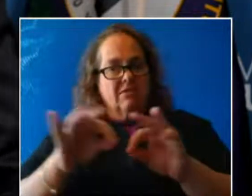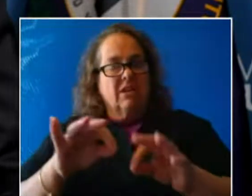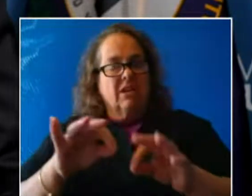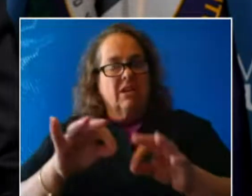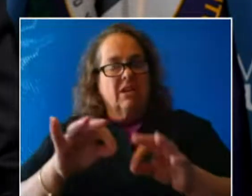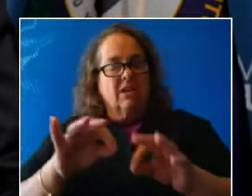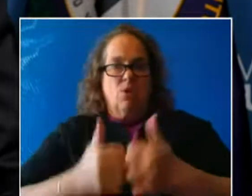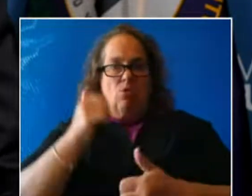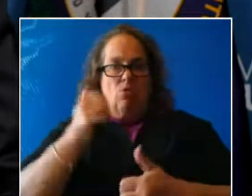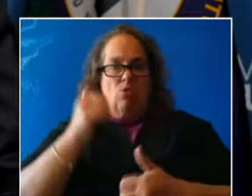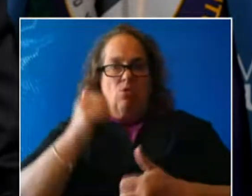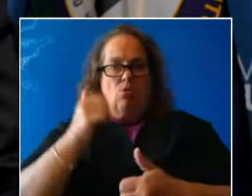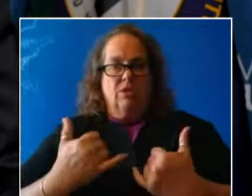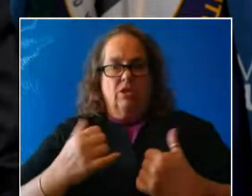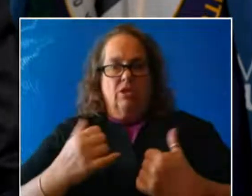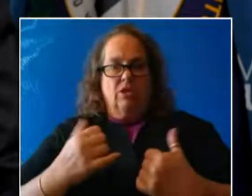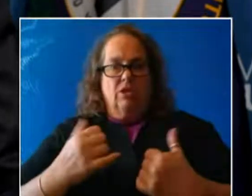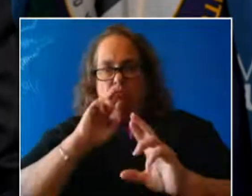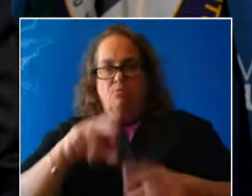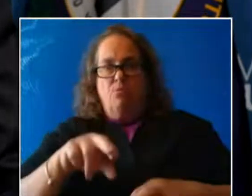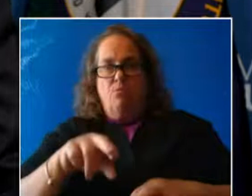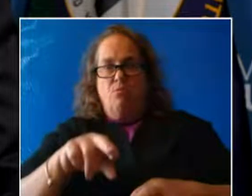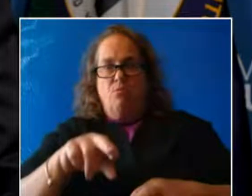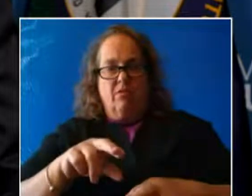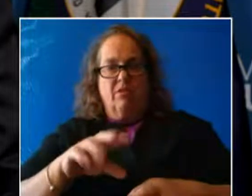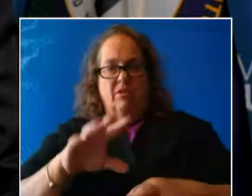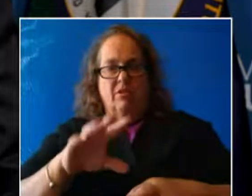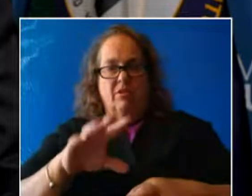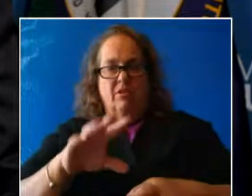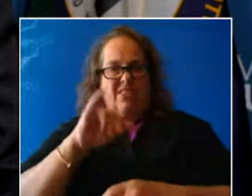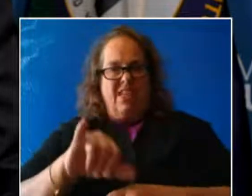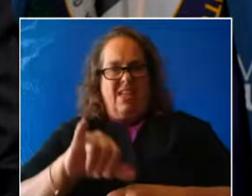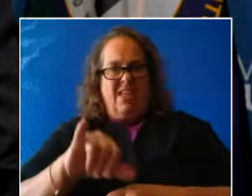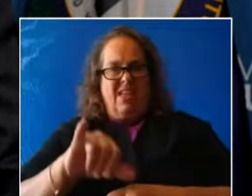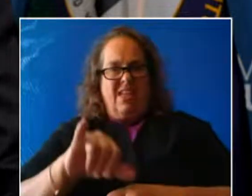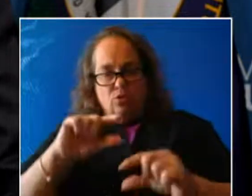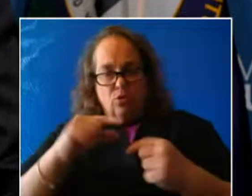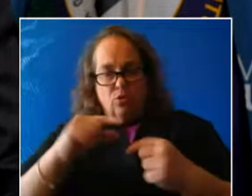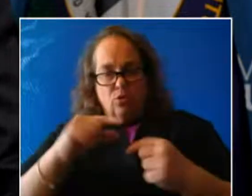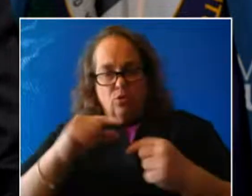report falling in that age group. Our current positivity rate,